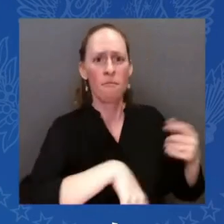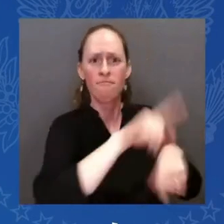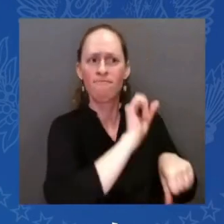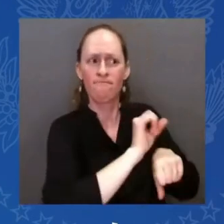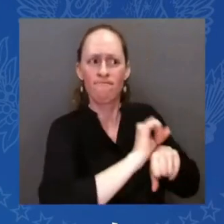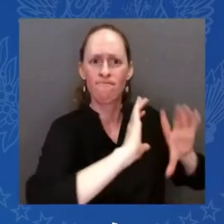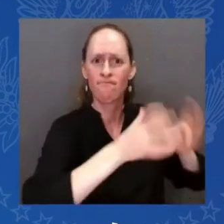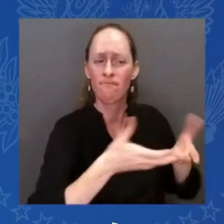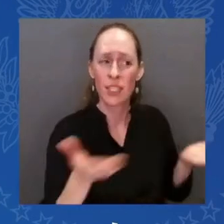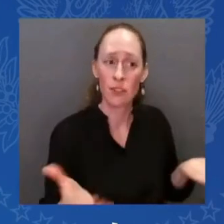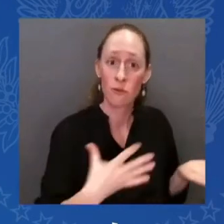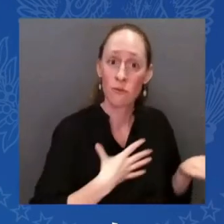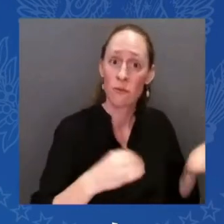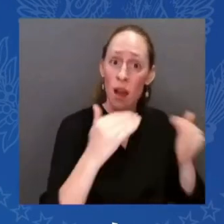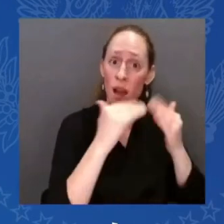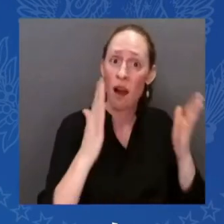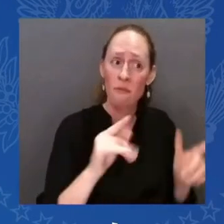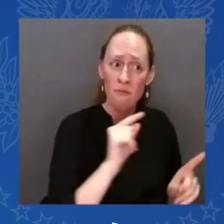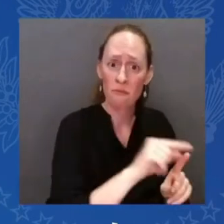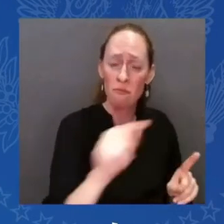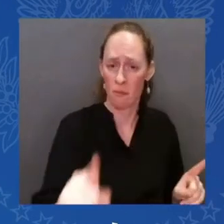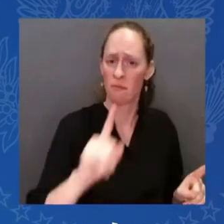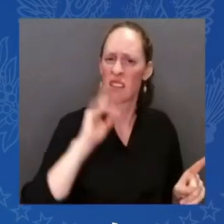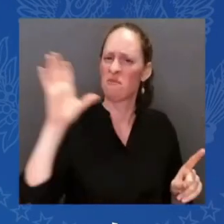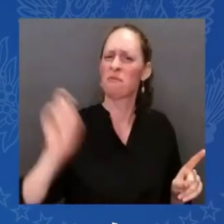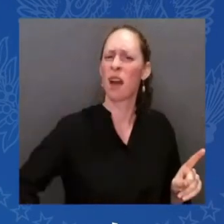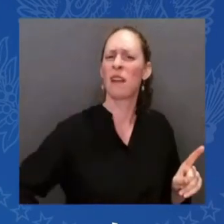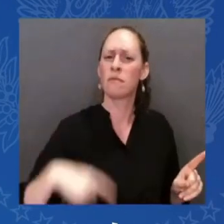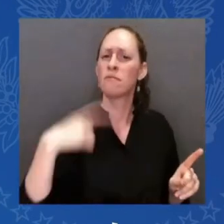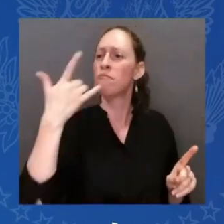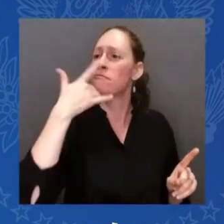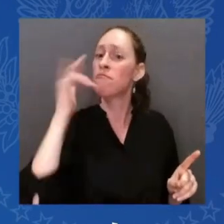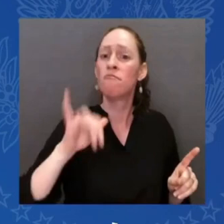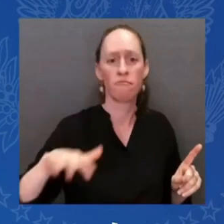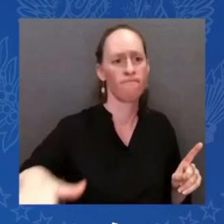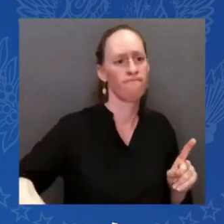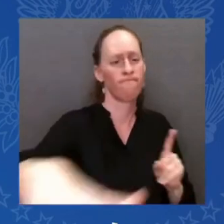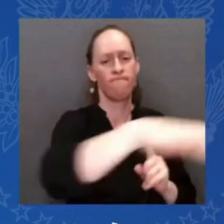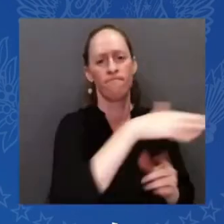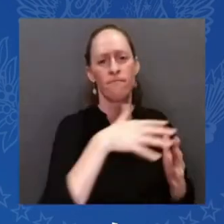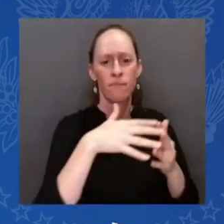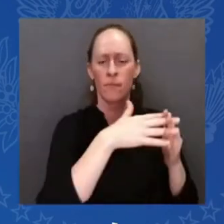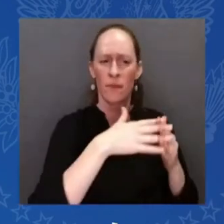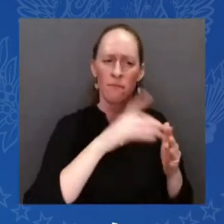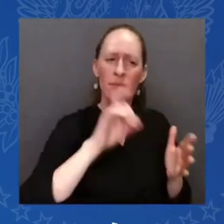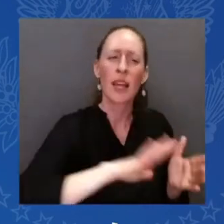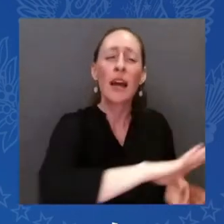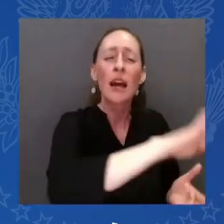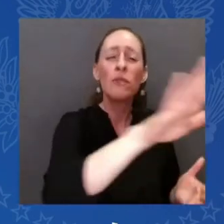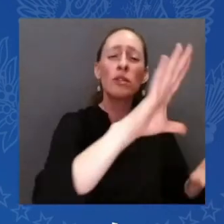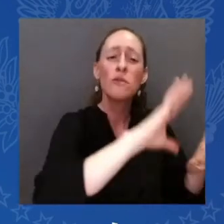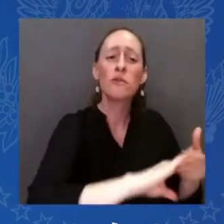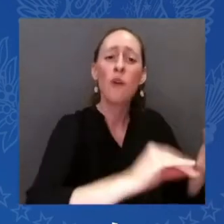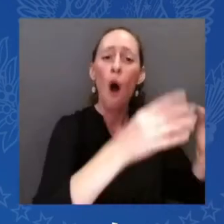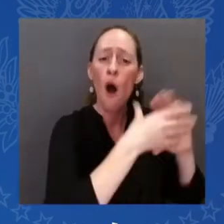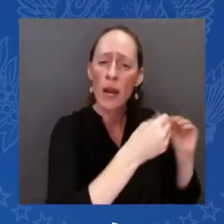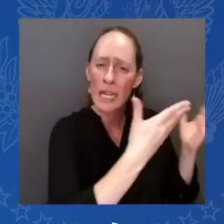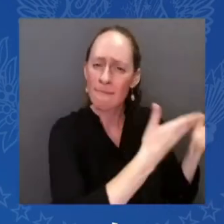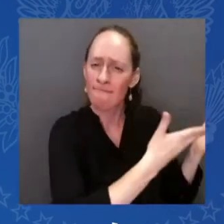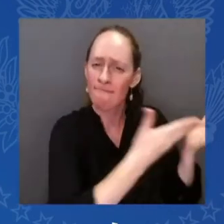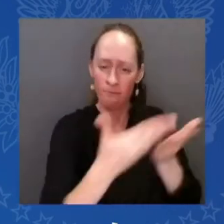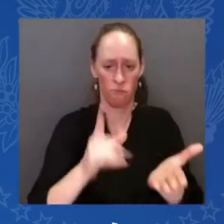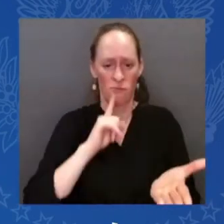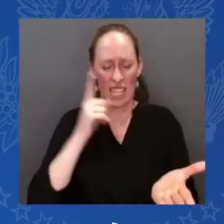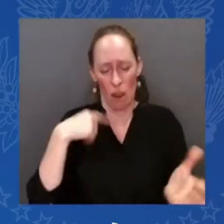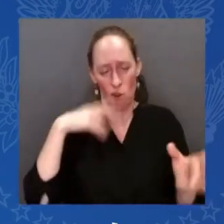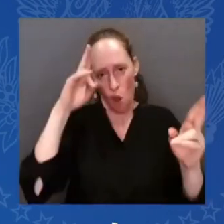all our stories, all our stories. That's why we're honored to host you, the first ever public screening of a film focused on the Hispanic